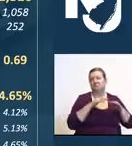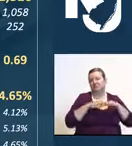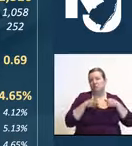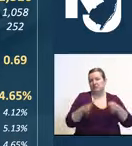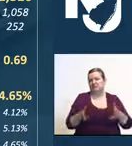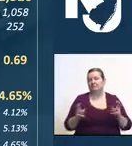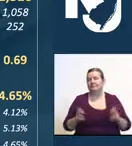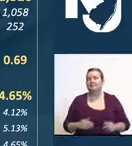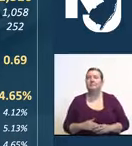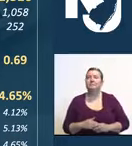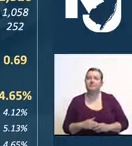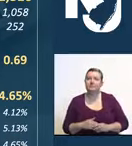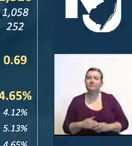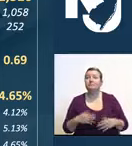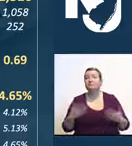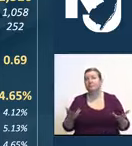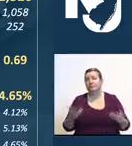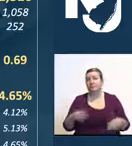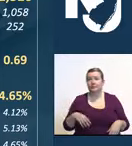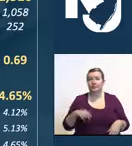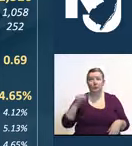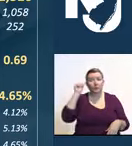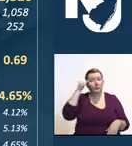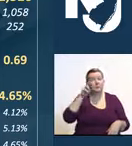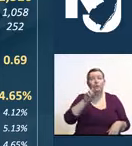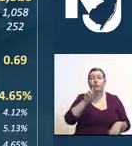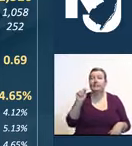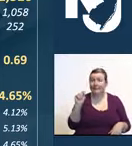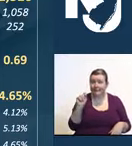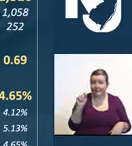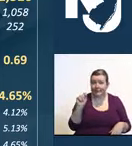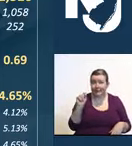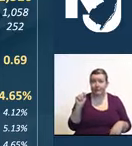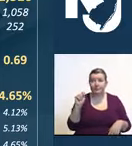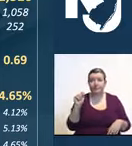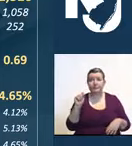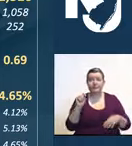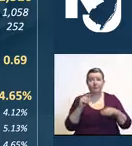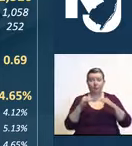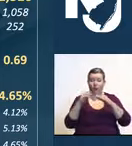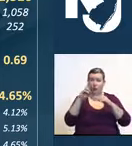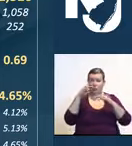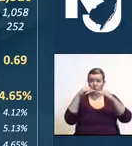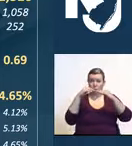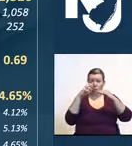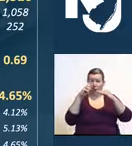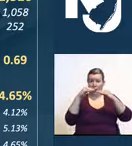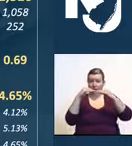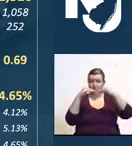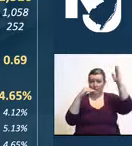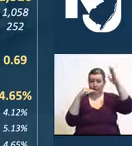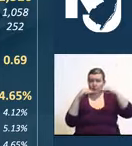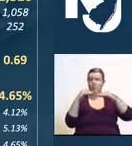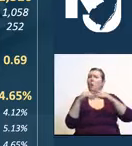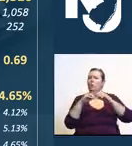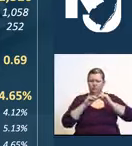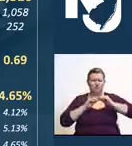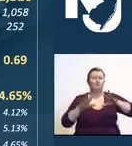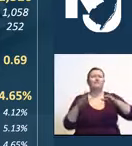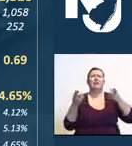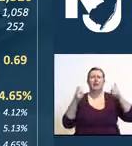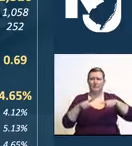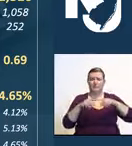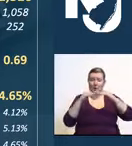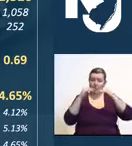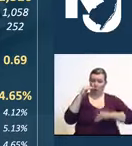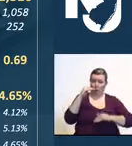again. Remember, any RT over the benchmark level of 1 means an increase in spread. Under 1 means a